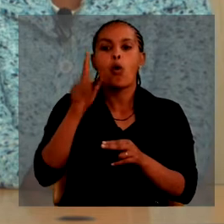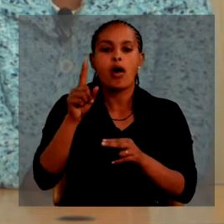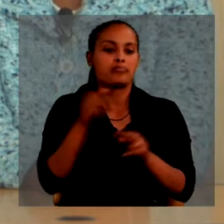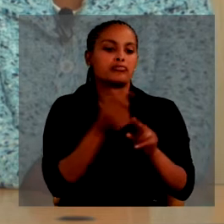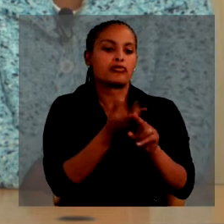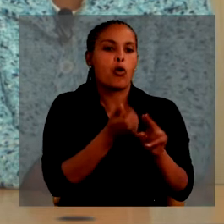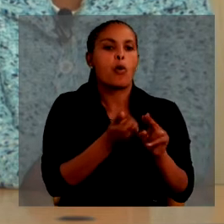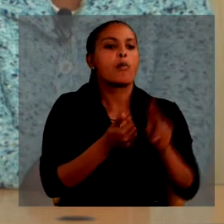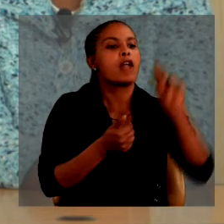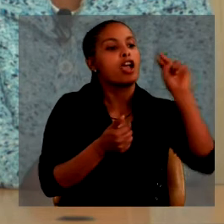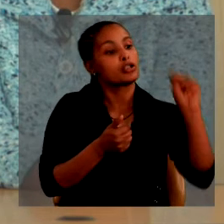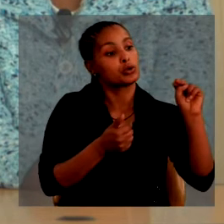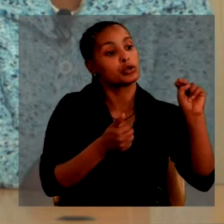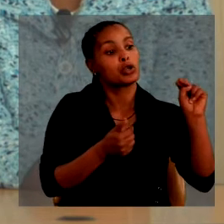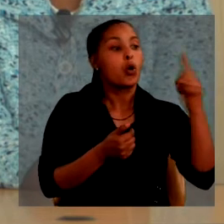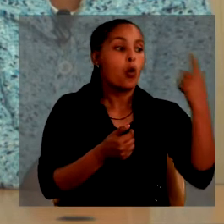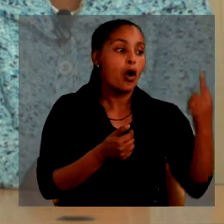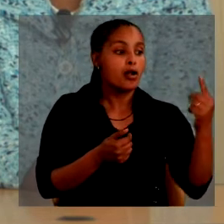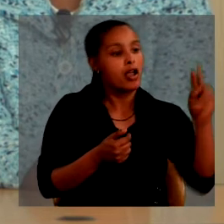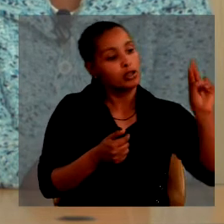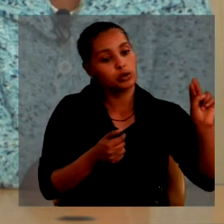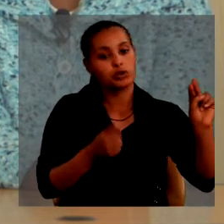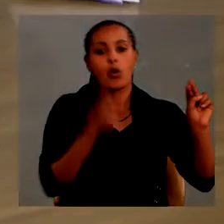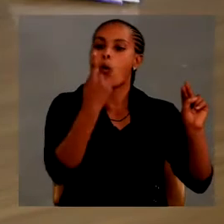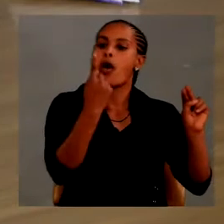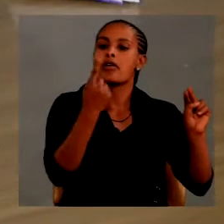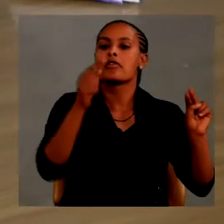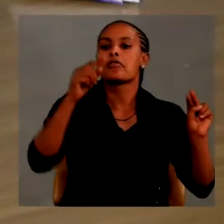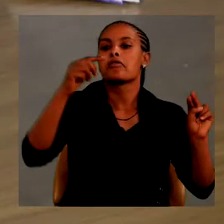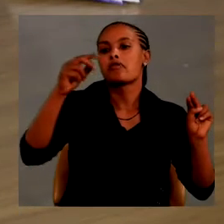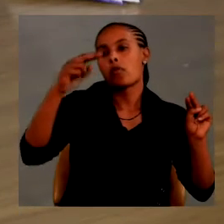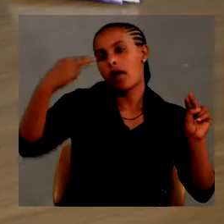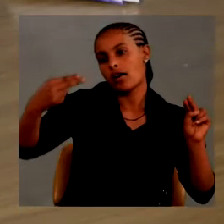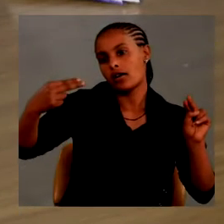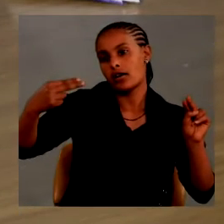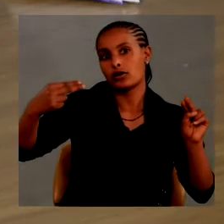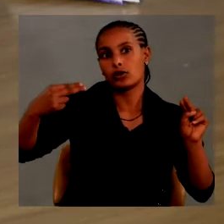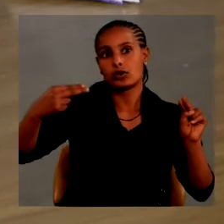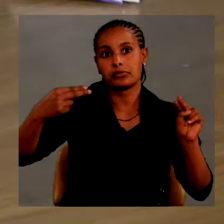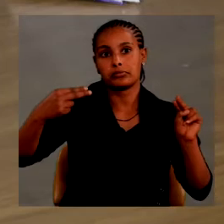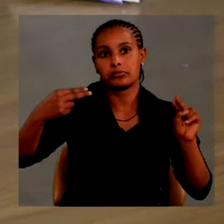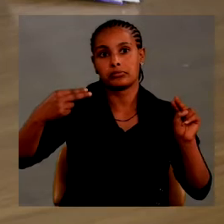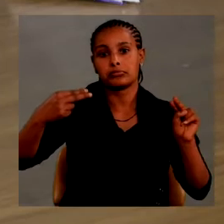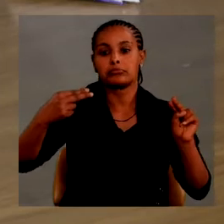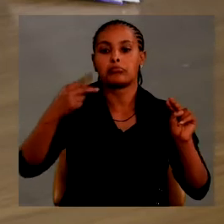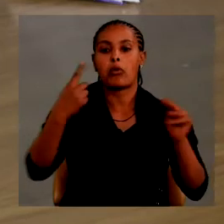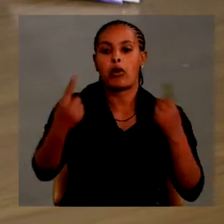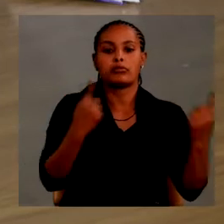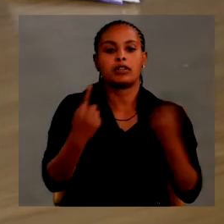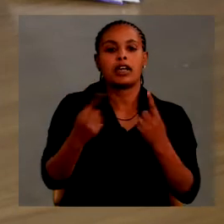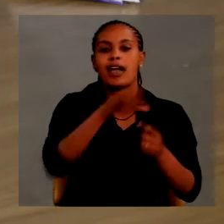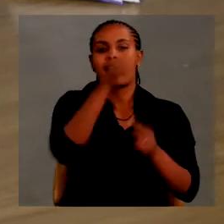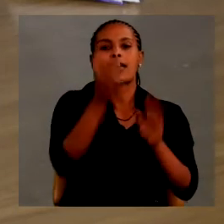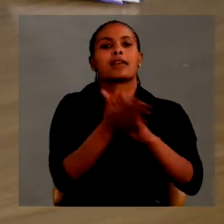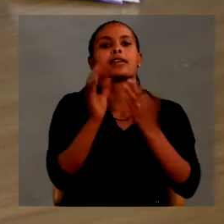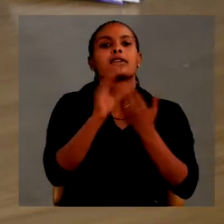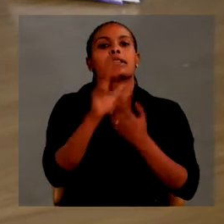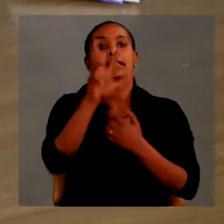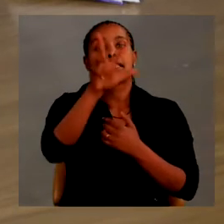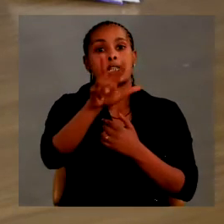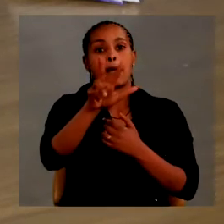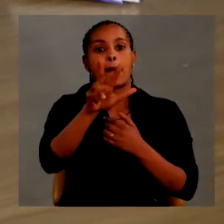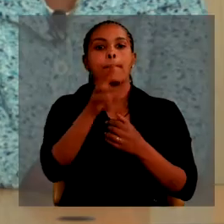nitrogen. 1 from nitrogen, 1 from hydrogen. 1 from hydrogen, 1 from nitrogen. In any case, 3 pairs